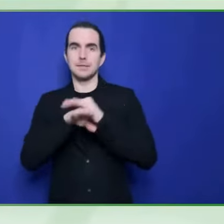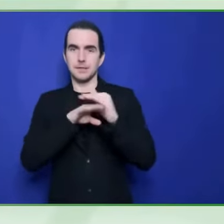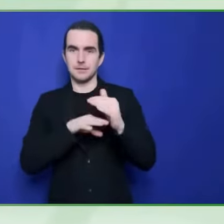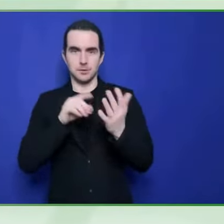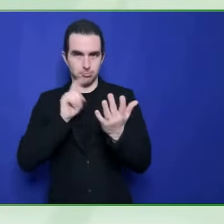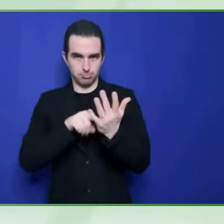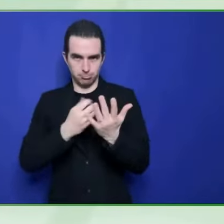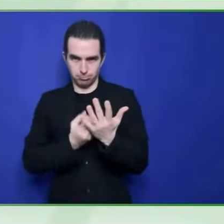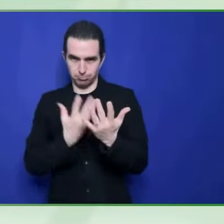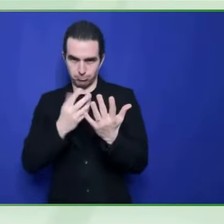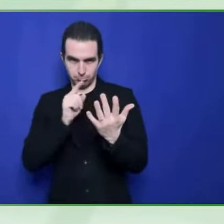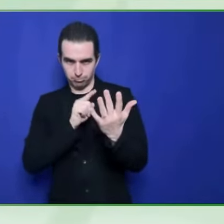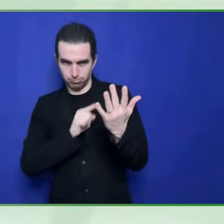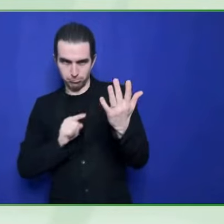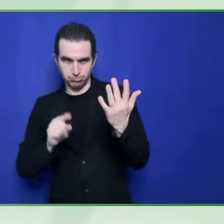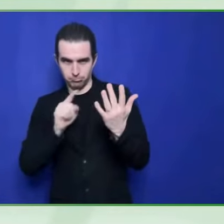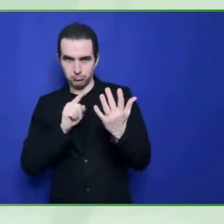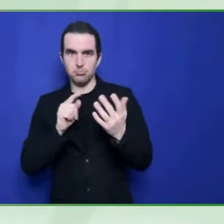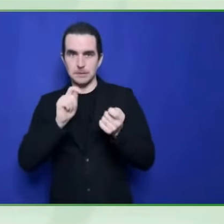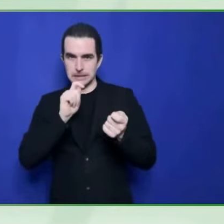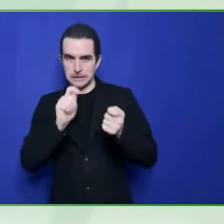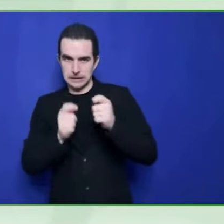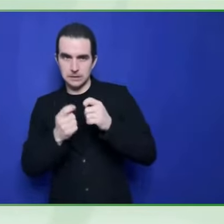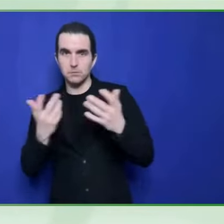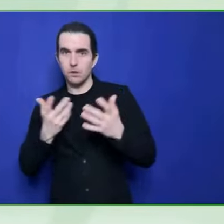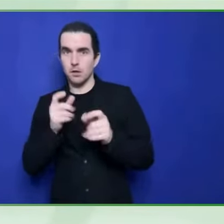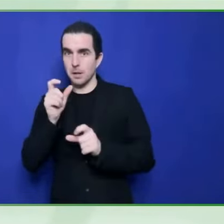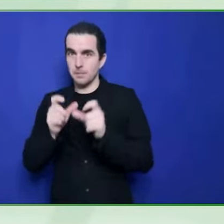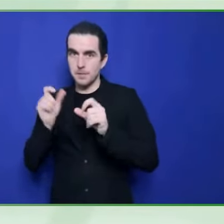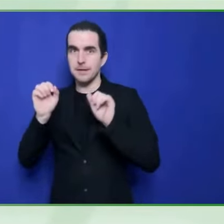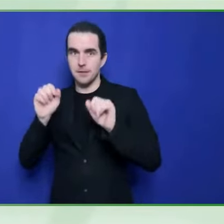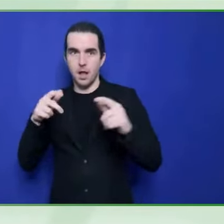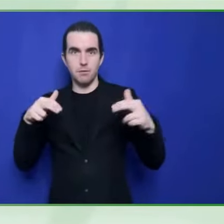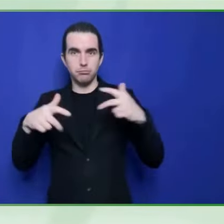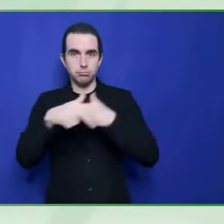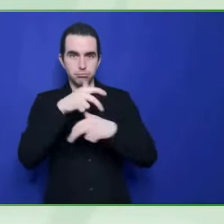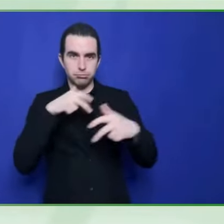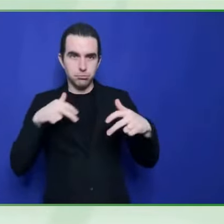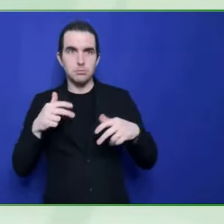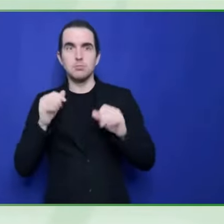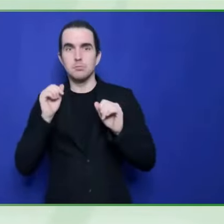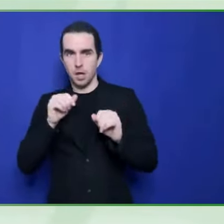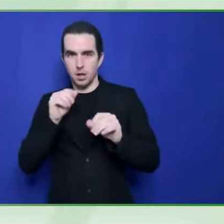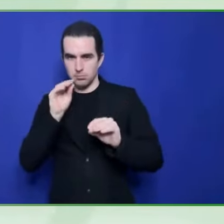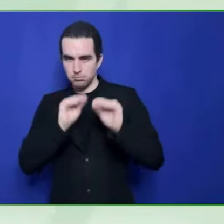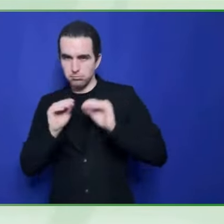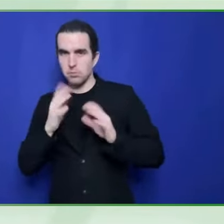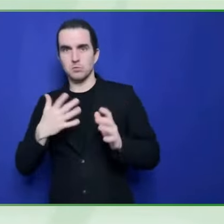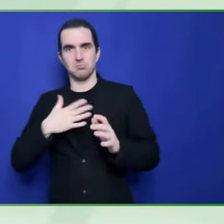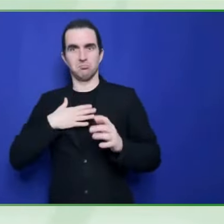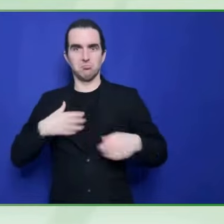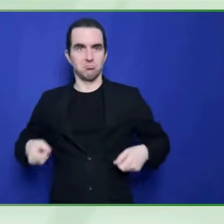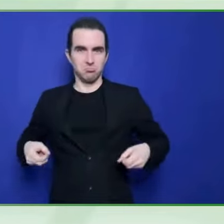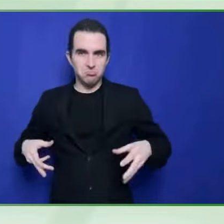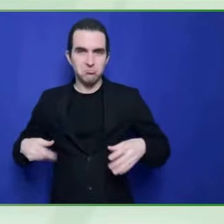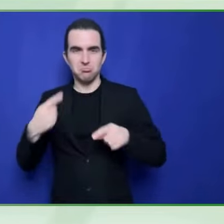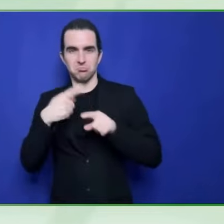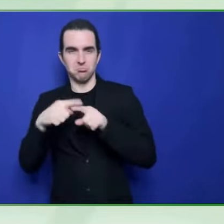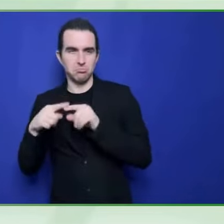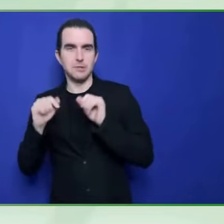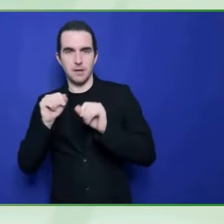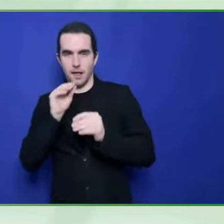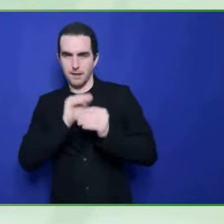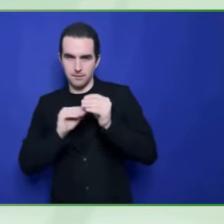their preferences for elevation change? Like, I don't want to go up a hill that's greater than 8% grade. Can